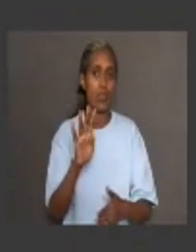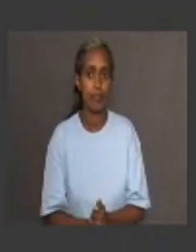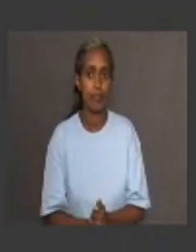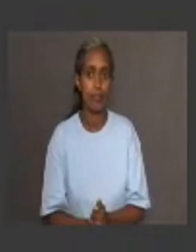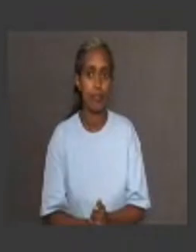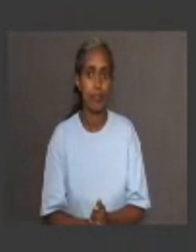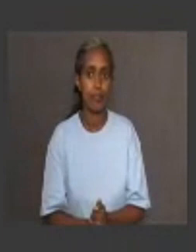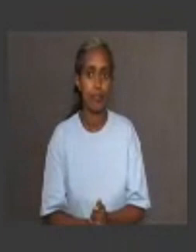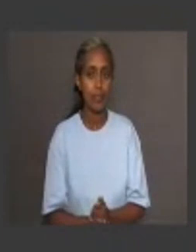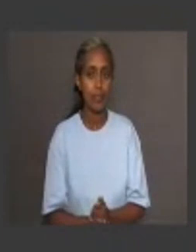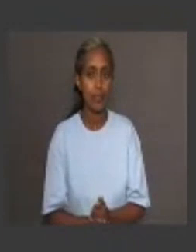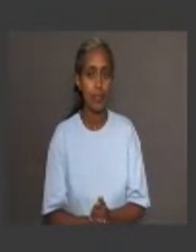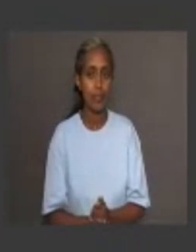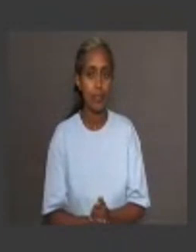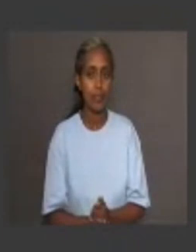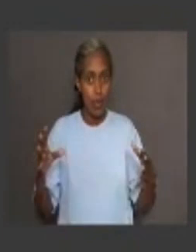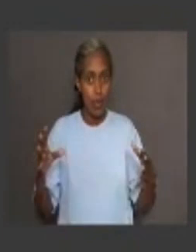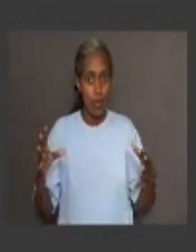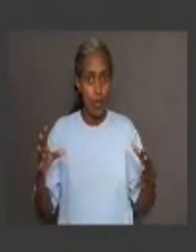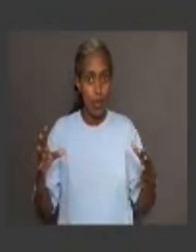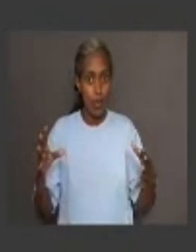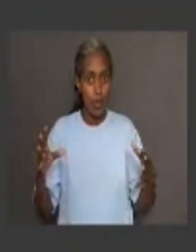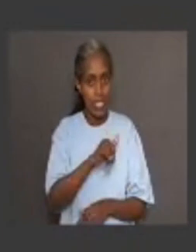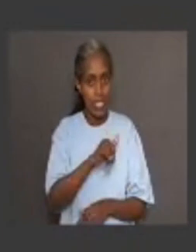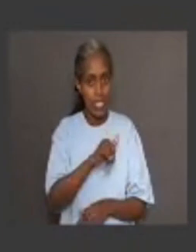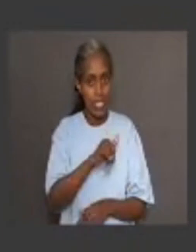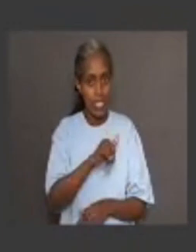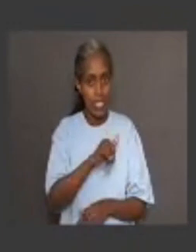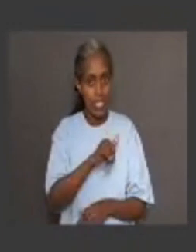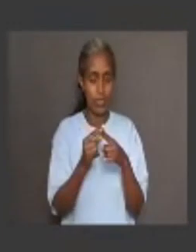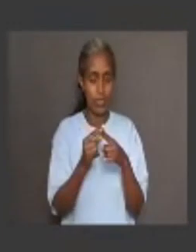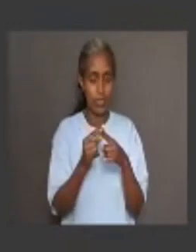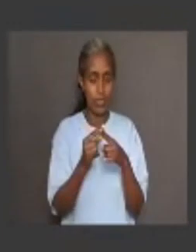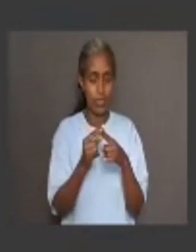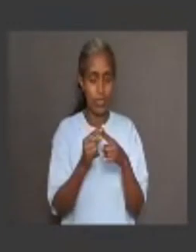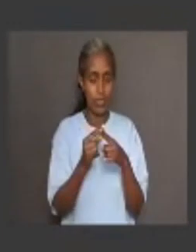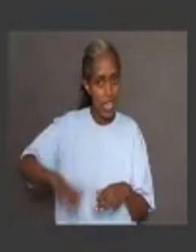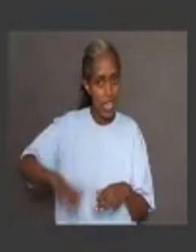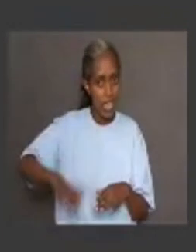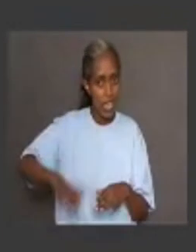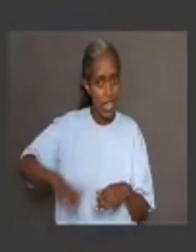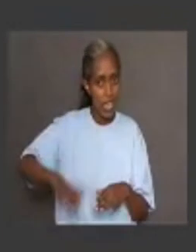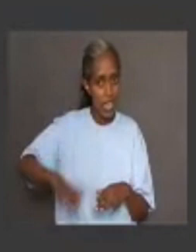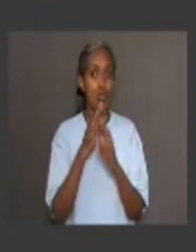By combining like terms, we are left with the solution.